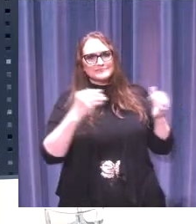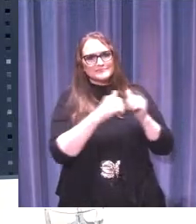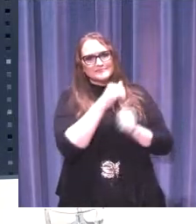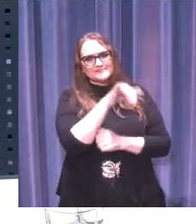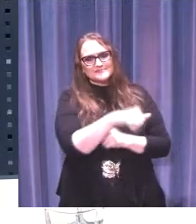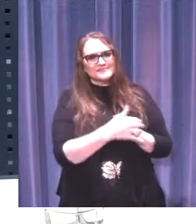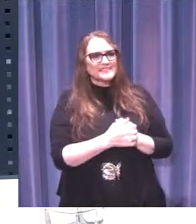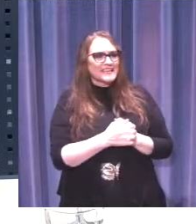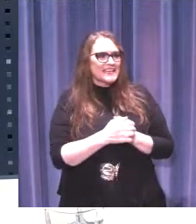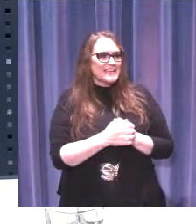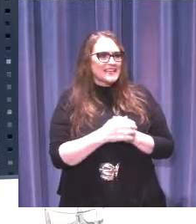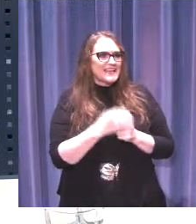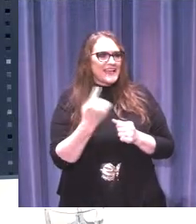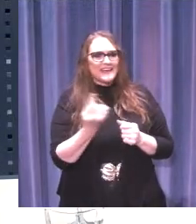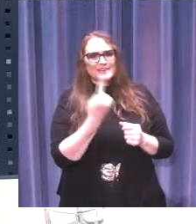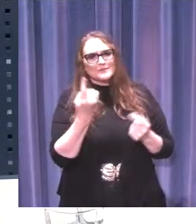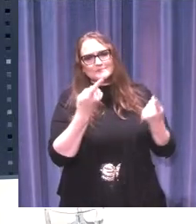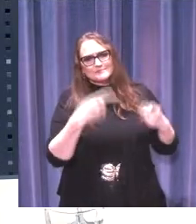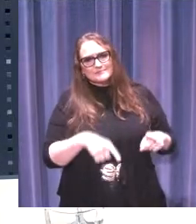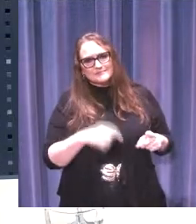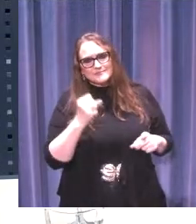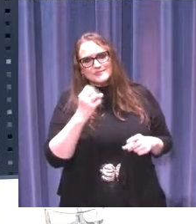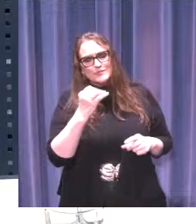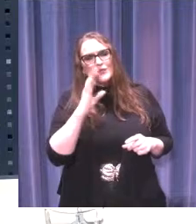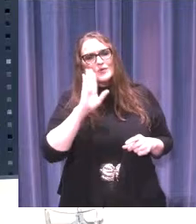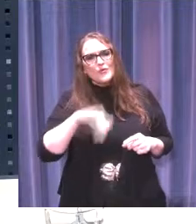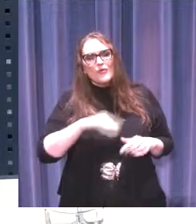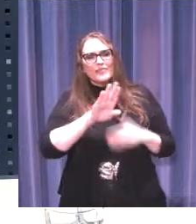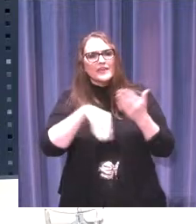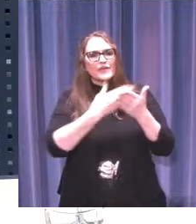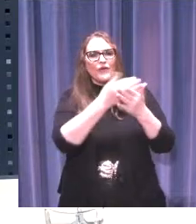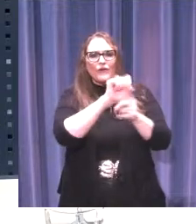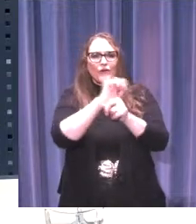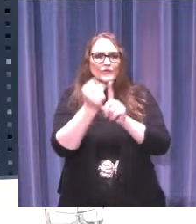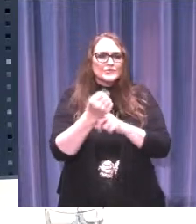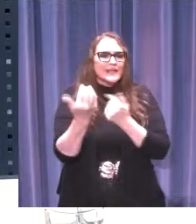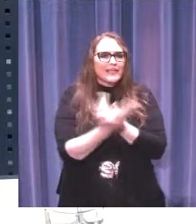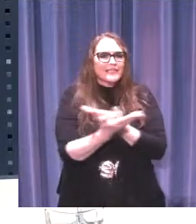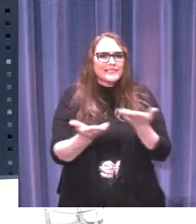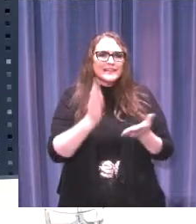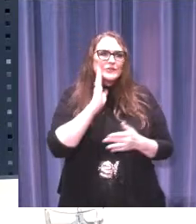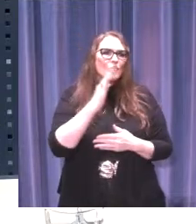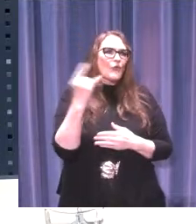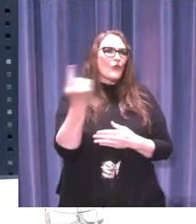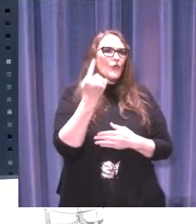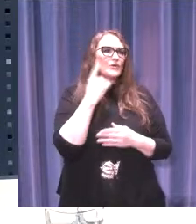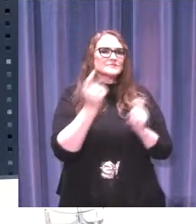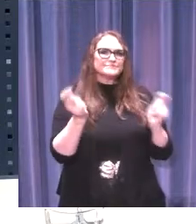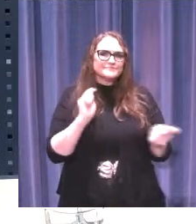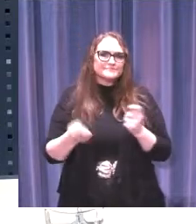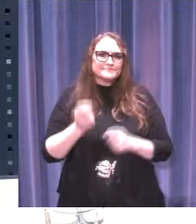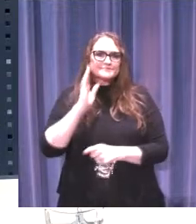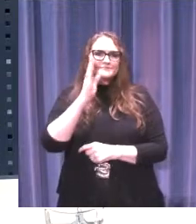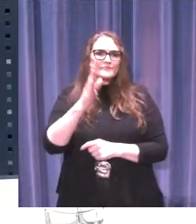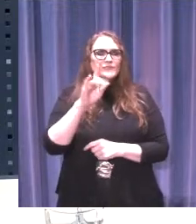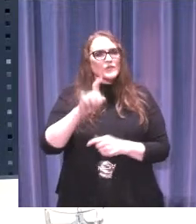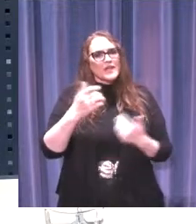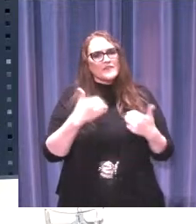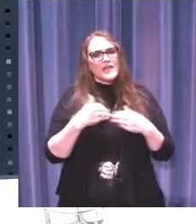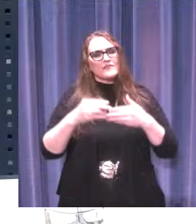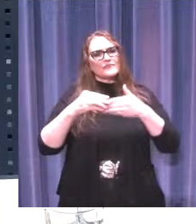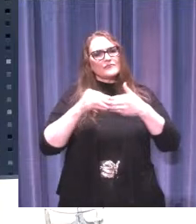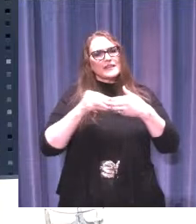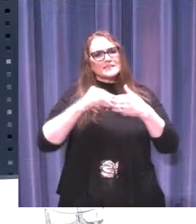and it's inevitable. So we know that in all settings, things are always going to be always going to change. So you have to have a